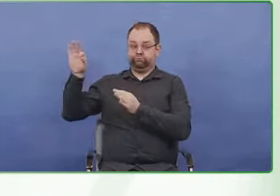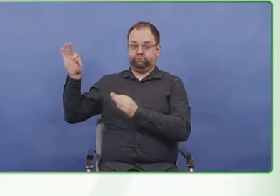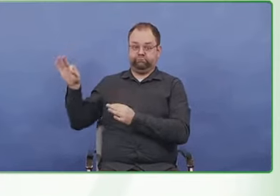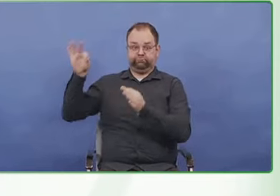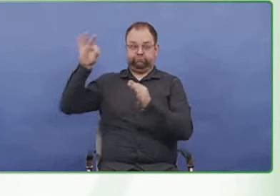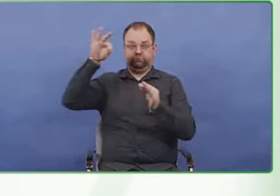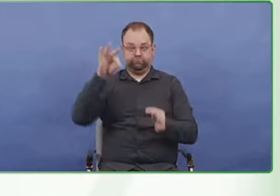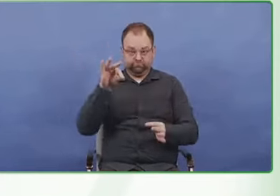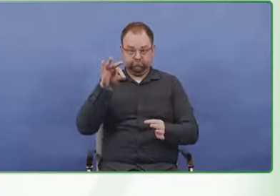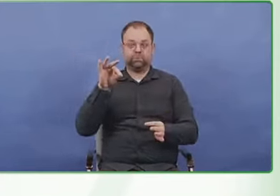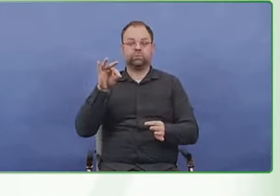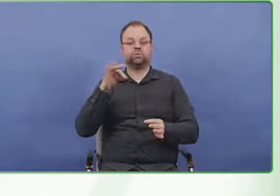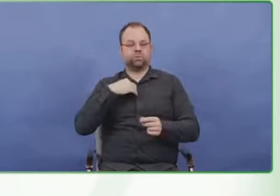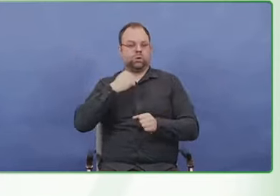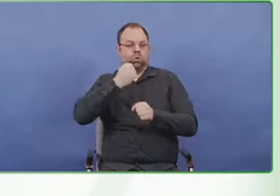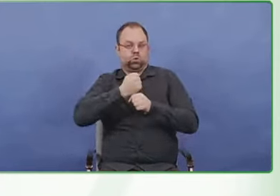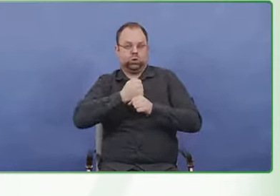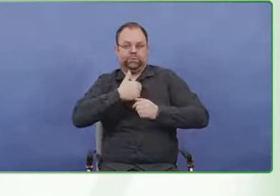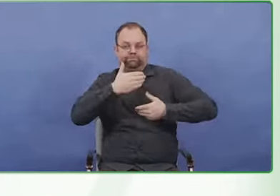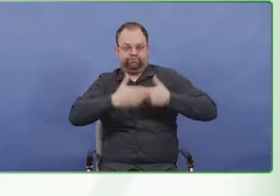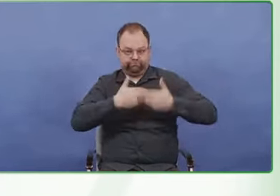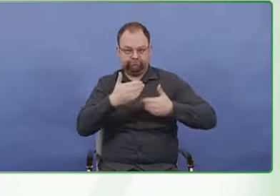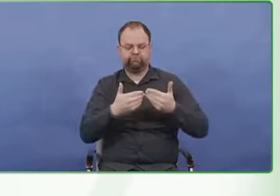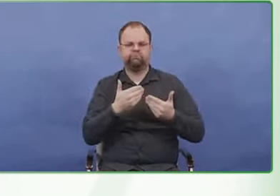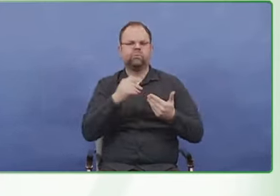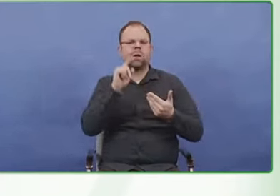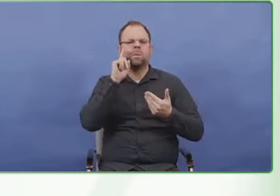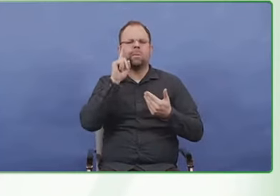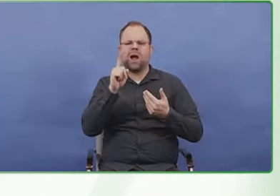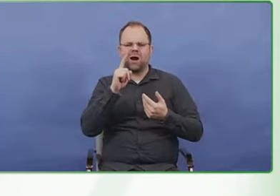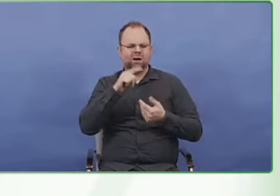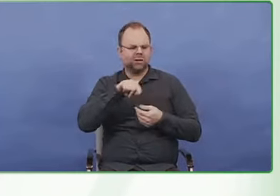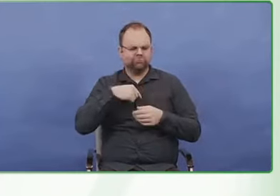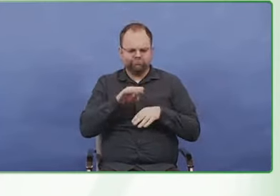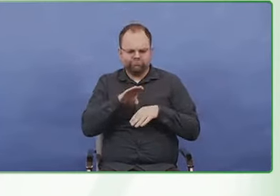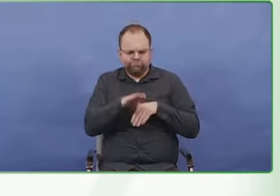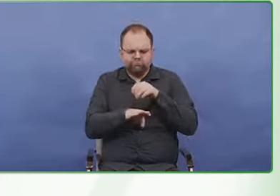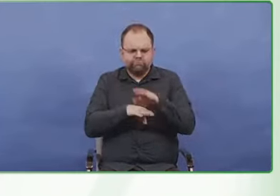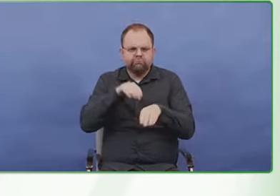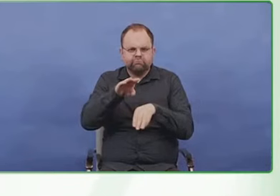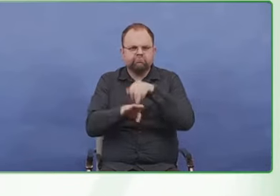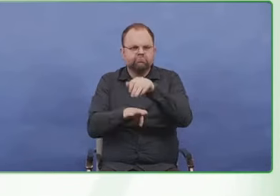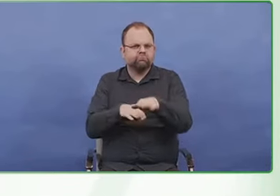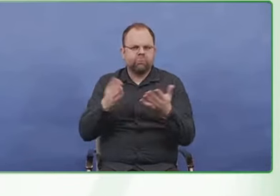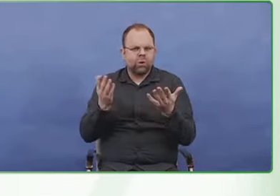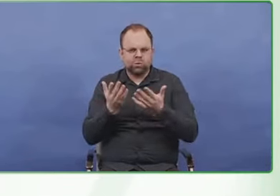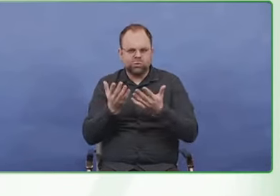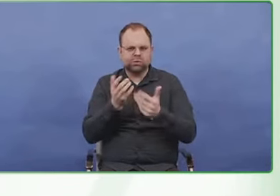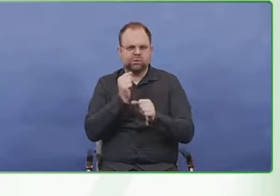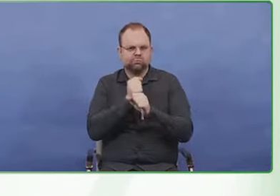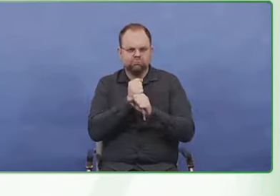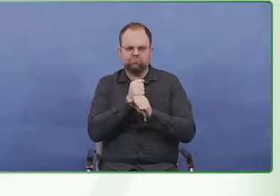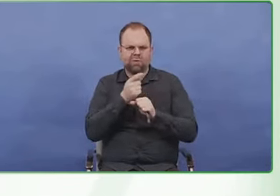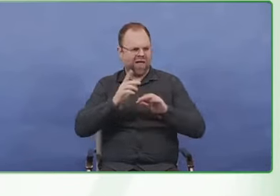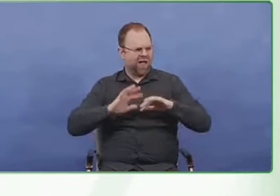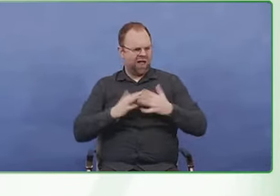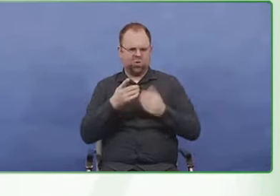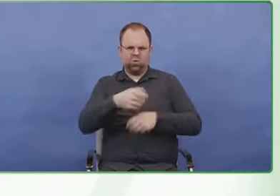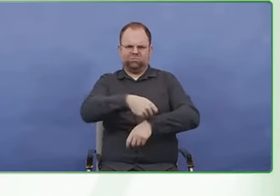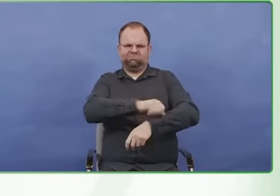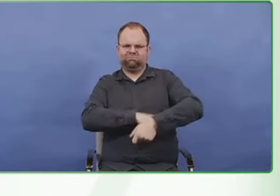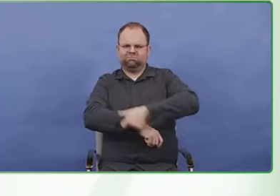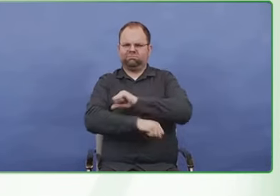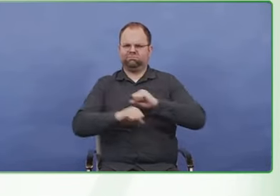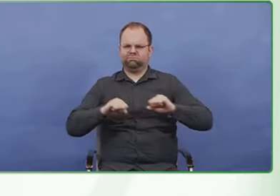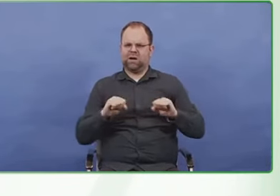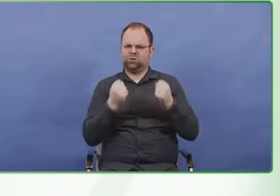the actual resolution itself. And it is very much recognized and related to the UN Sustainable Development Goal number 3,